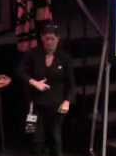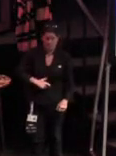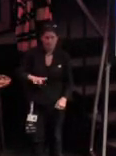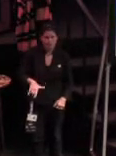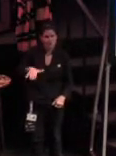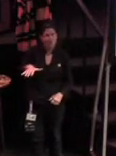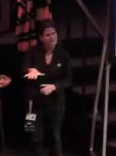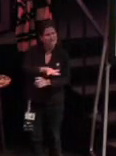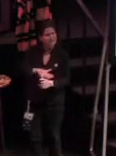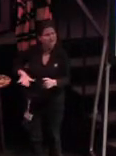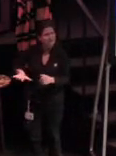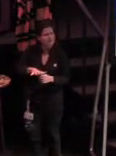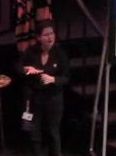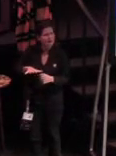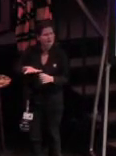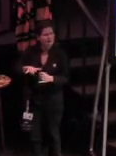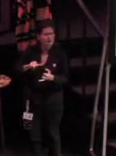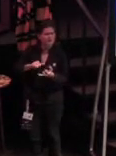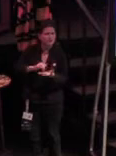Bush, I've never heard of you.